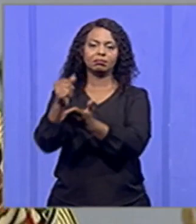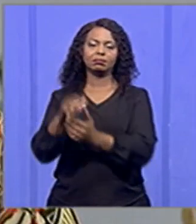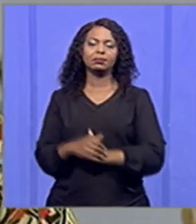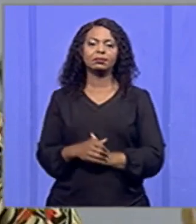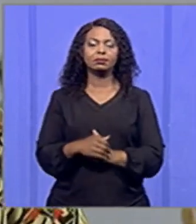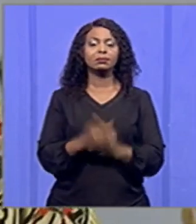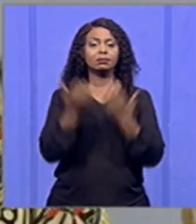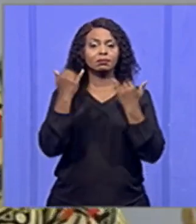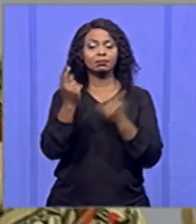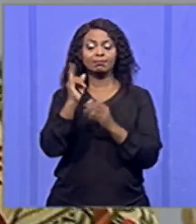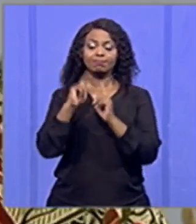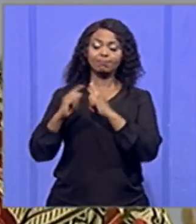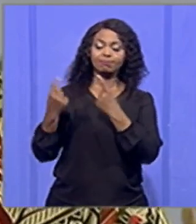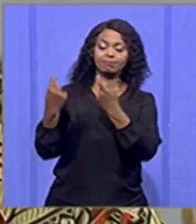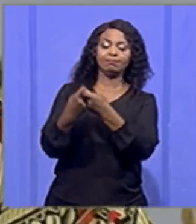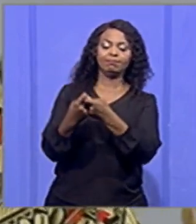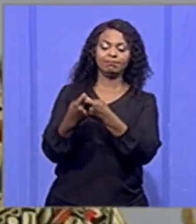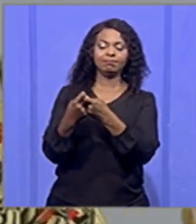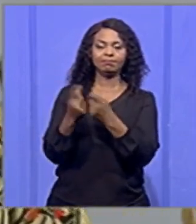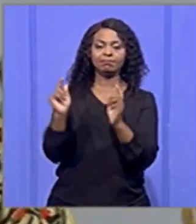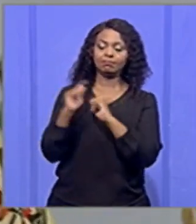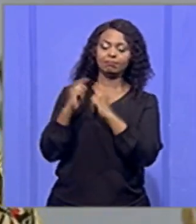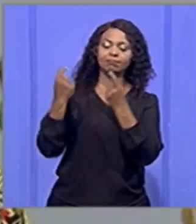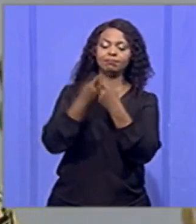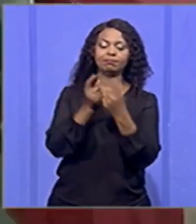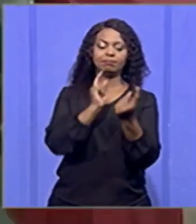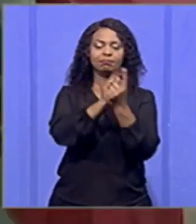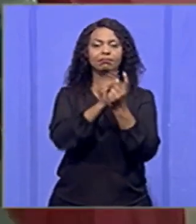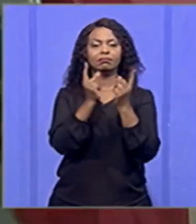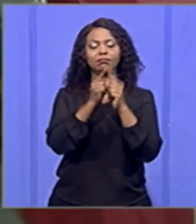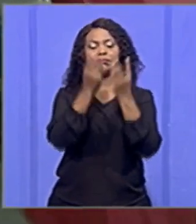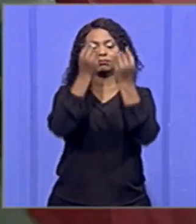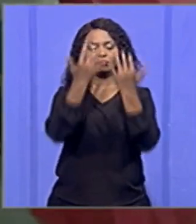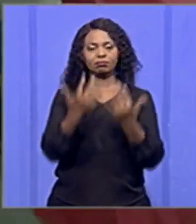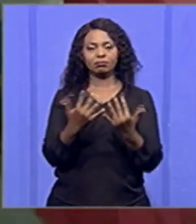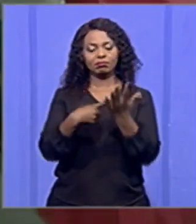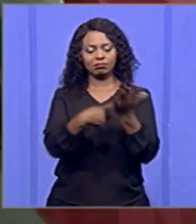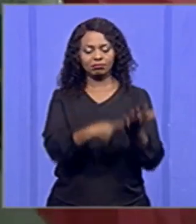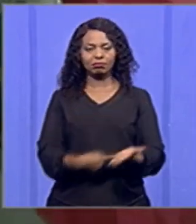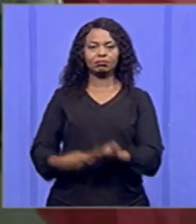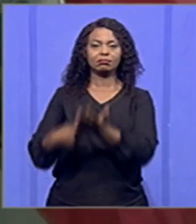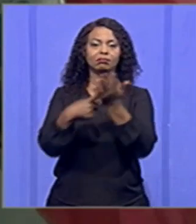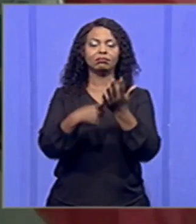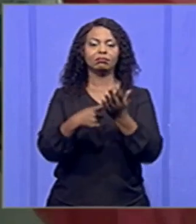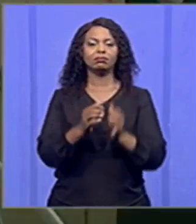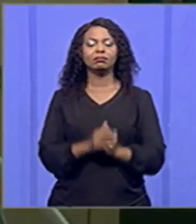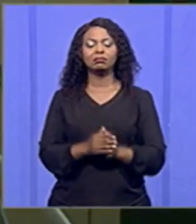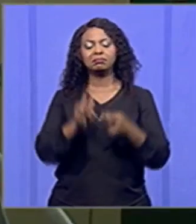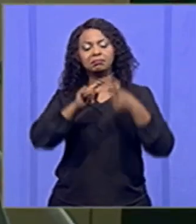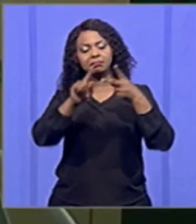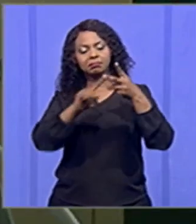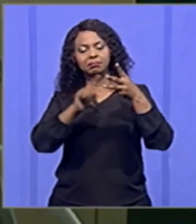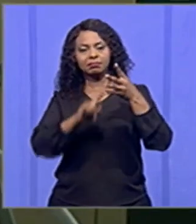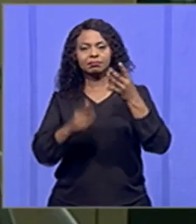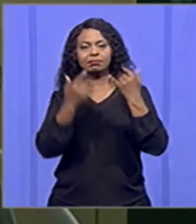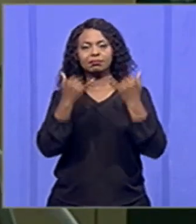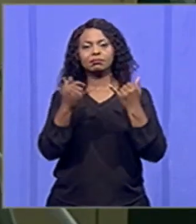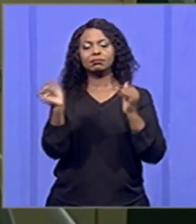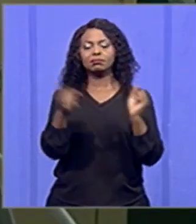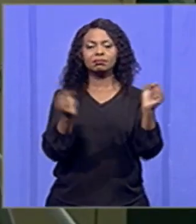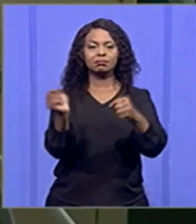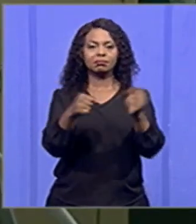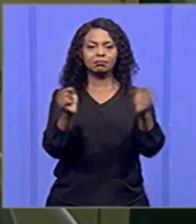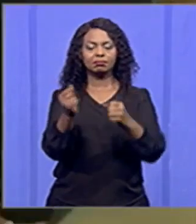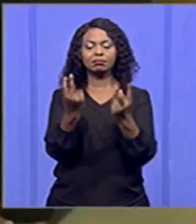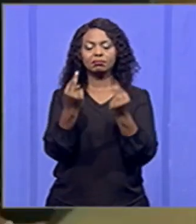Our team will be sitting with the team from Treasury. Dikarolo tseo di tlileng go totiwa di akaretsa go thapa badiri